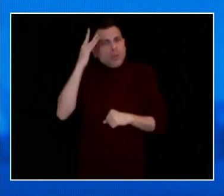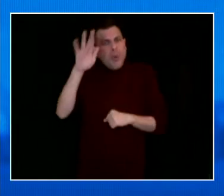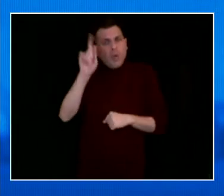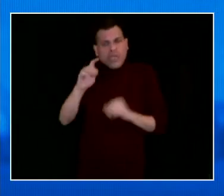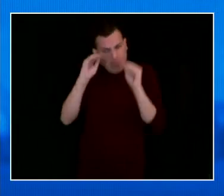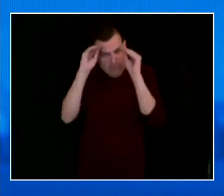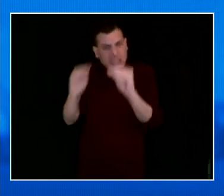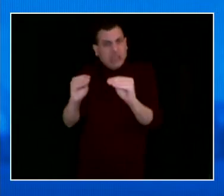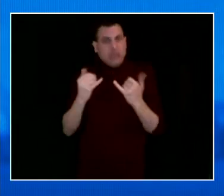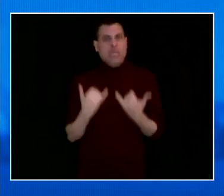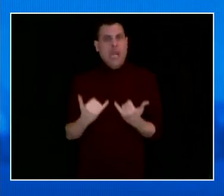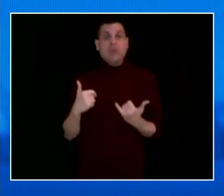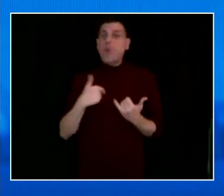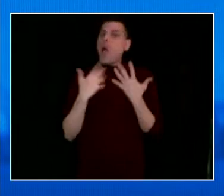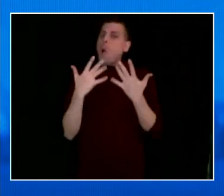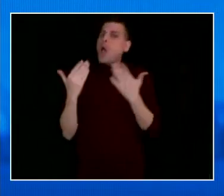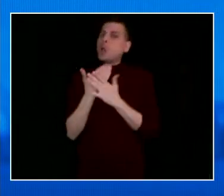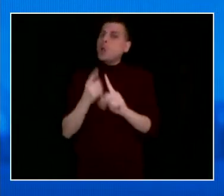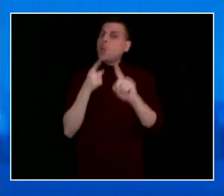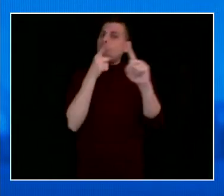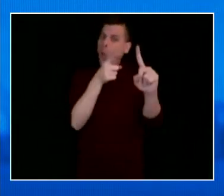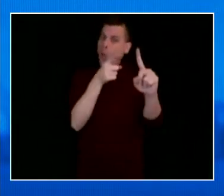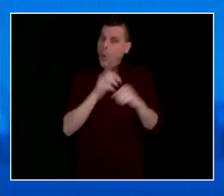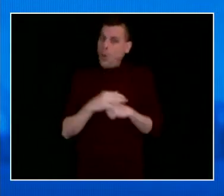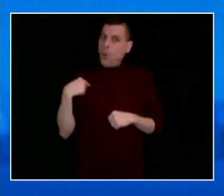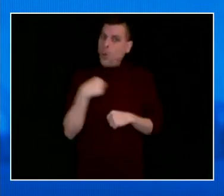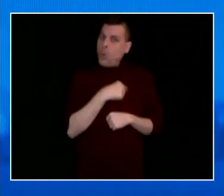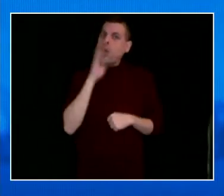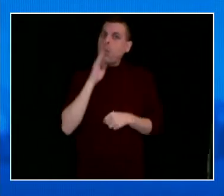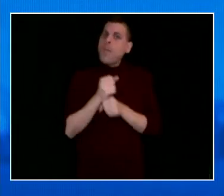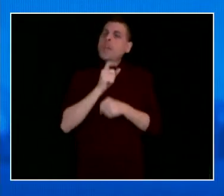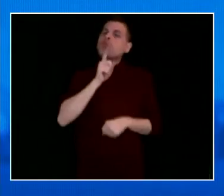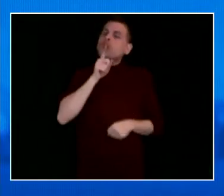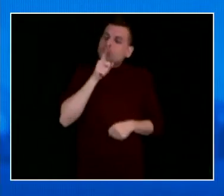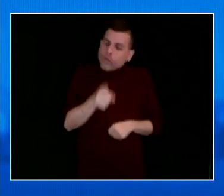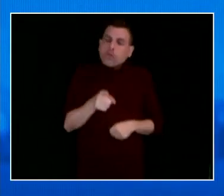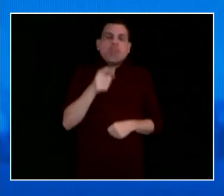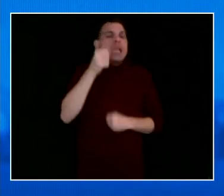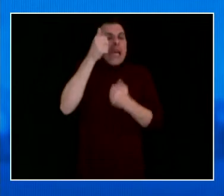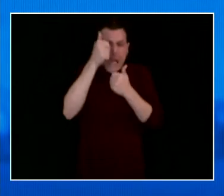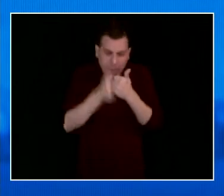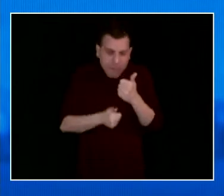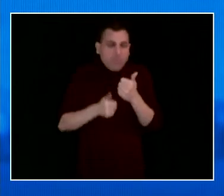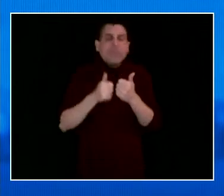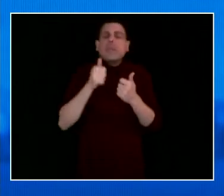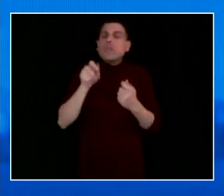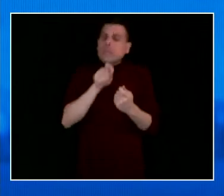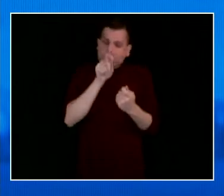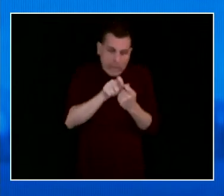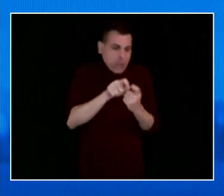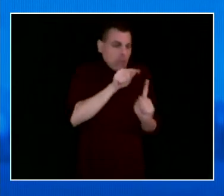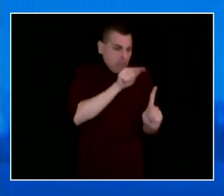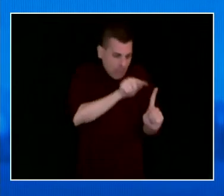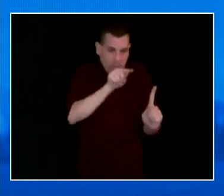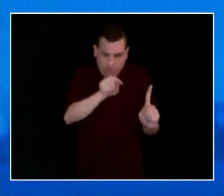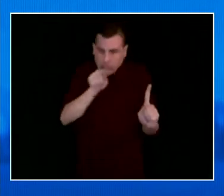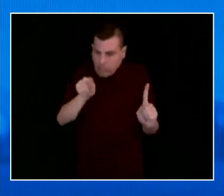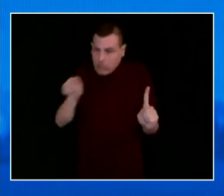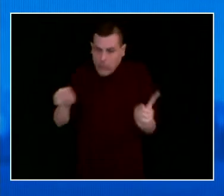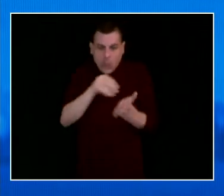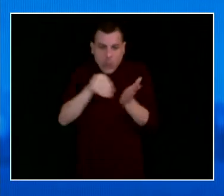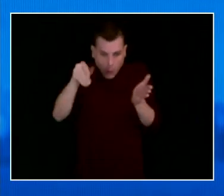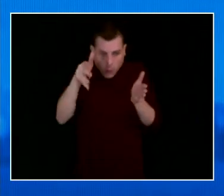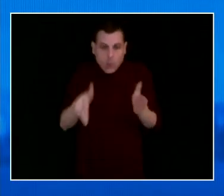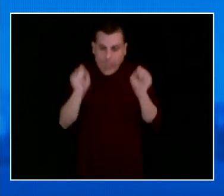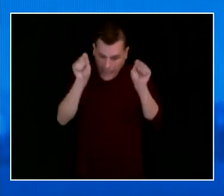new goal. We will make sure that every single New York City student can learn how to save